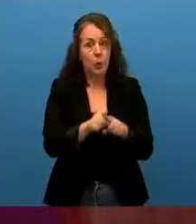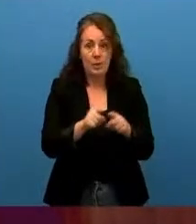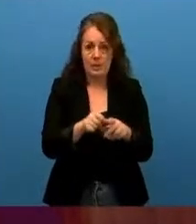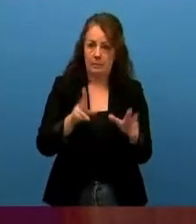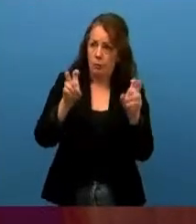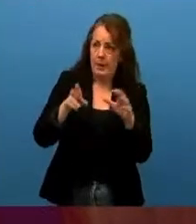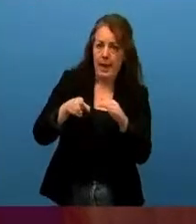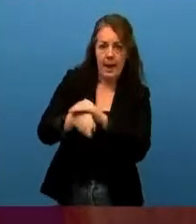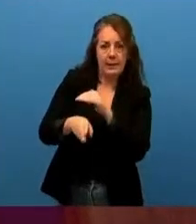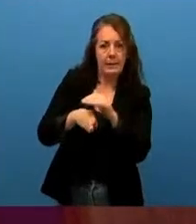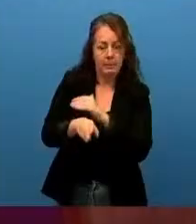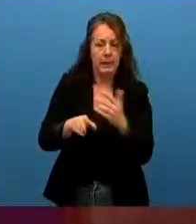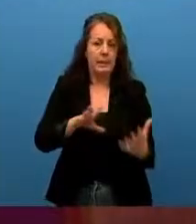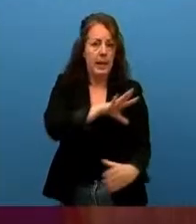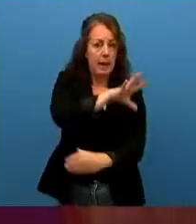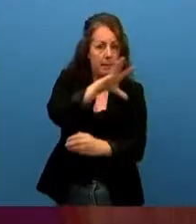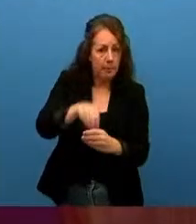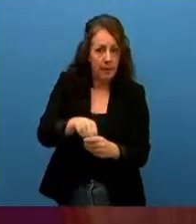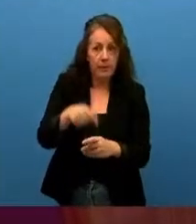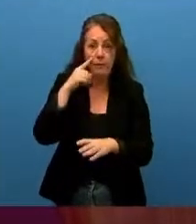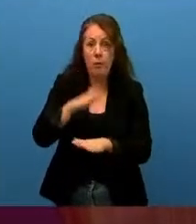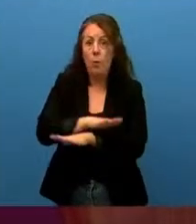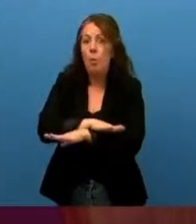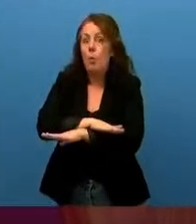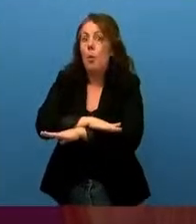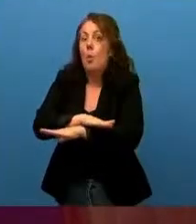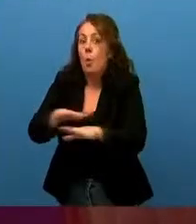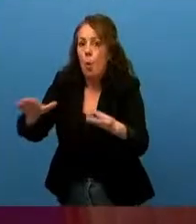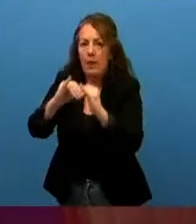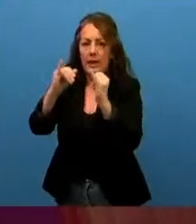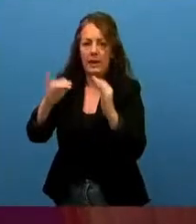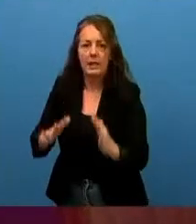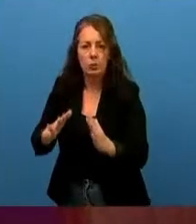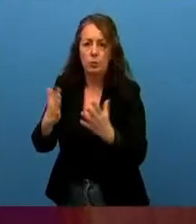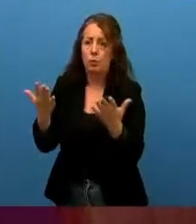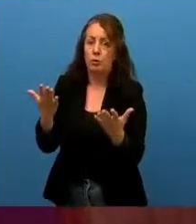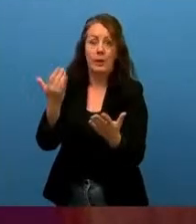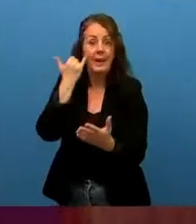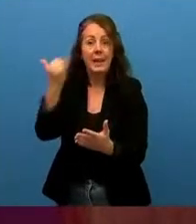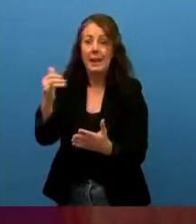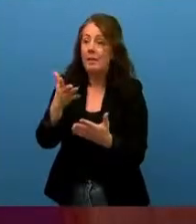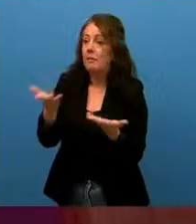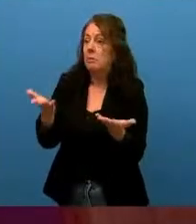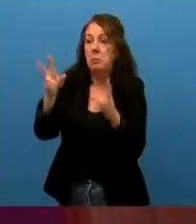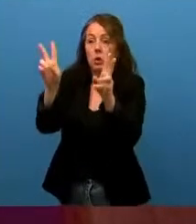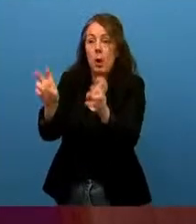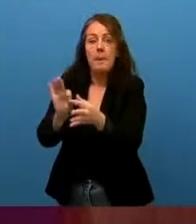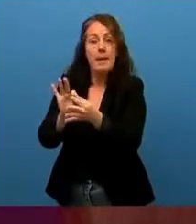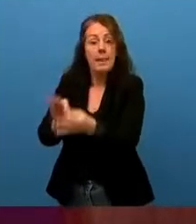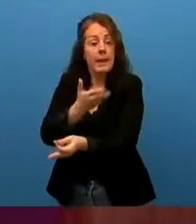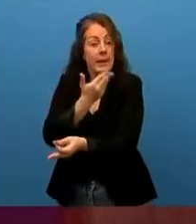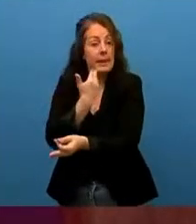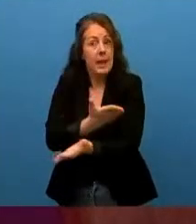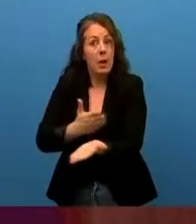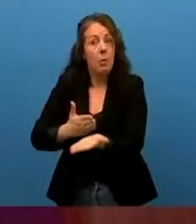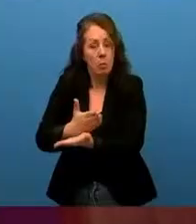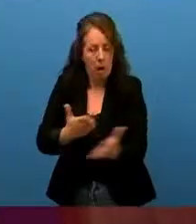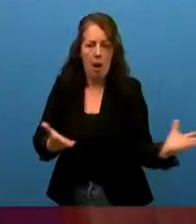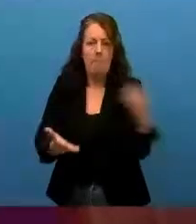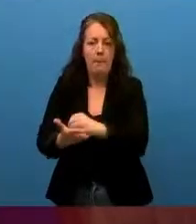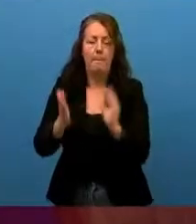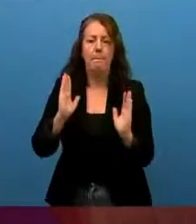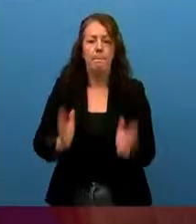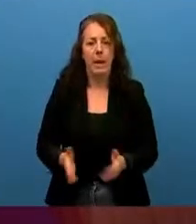in all bodies at the UN affecting those rights of Indigenous peoples. In regard to the second pillar, Indigenous